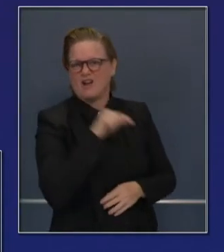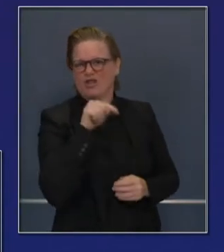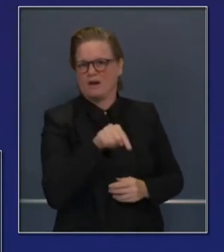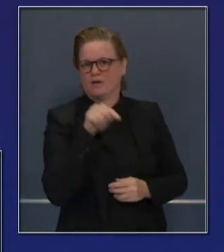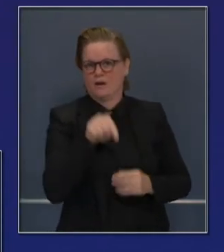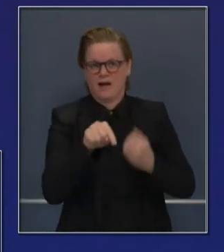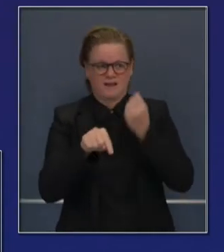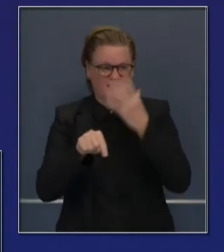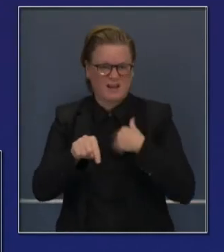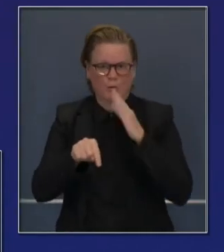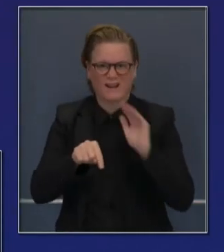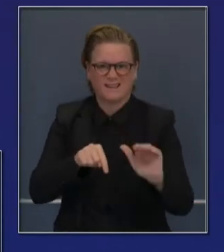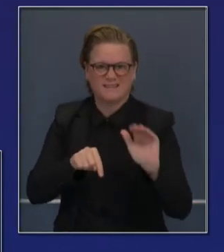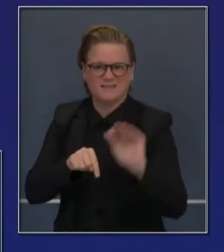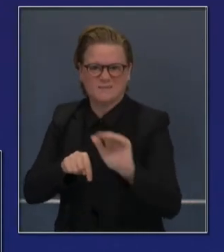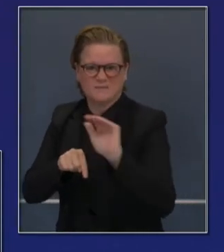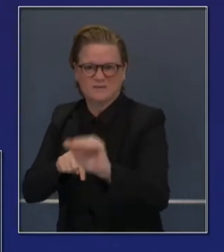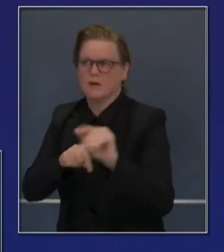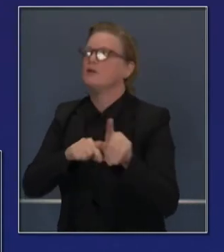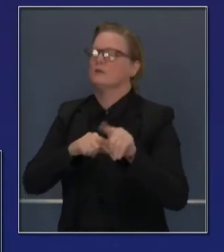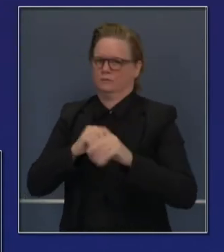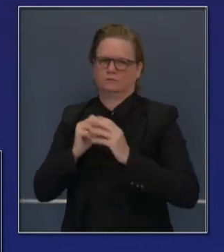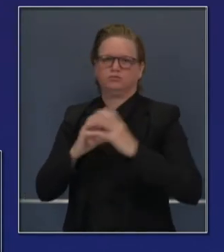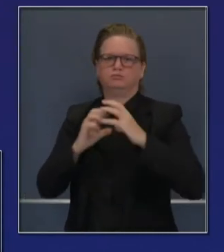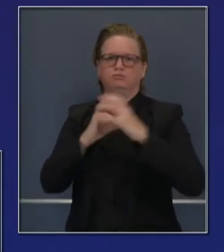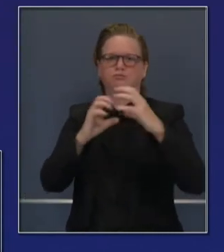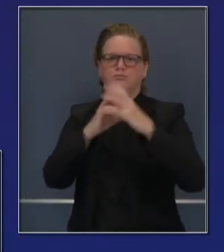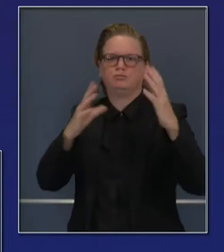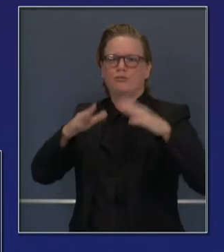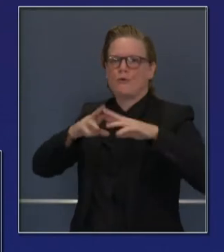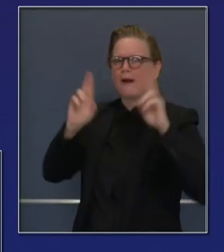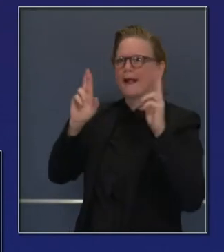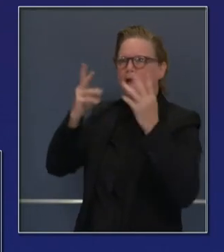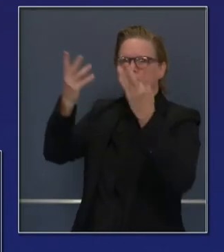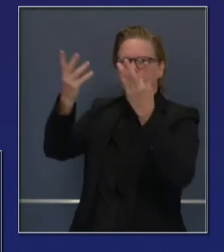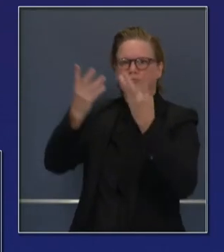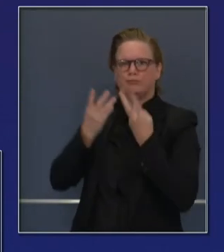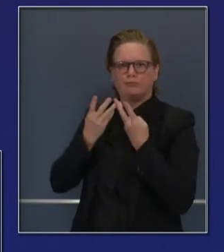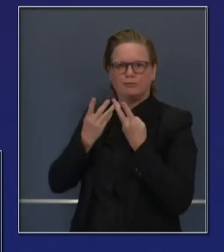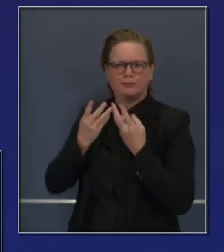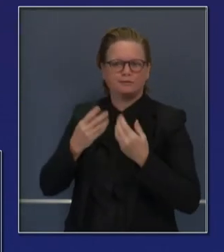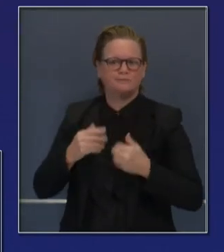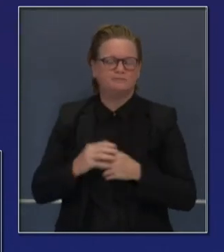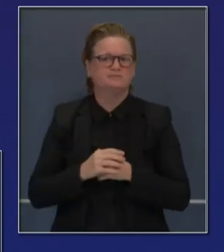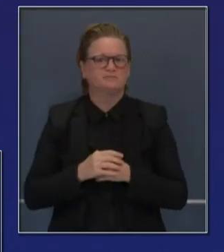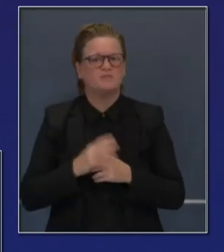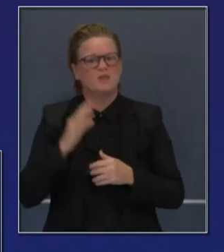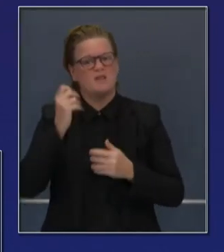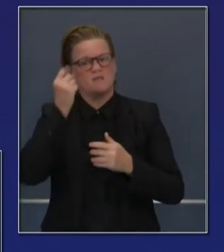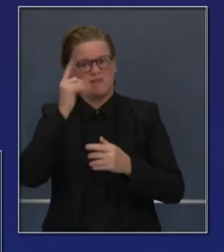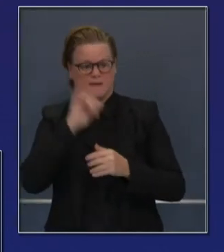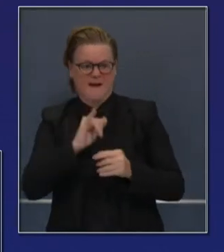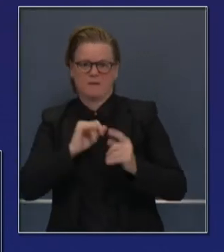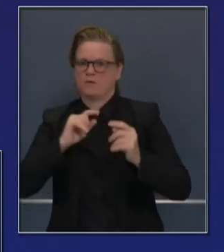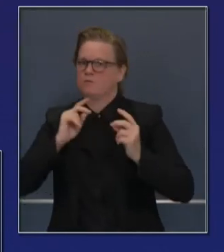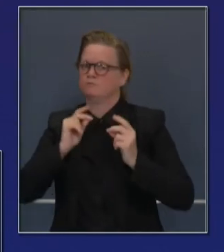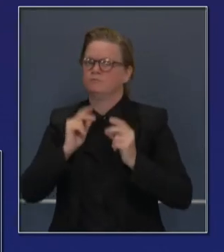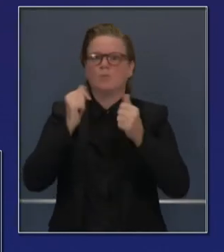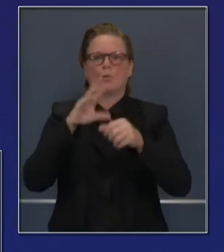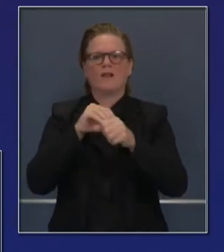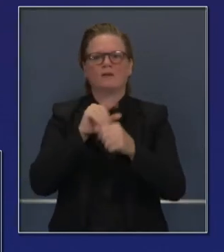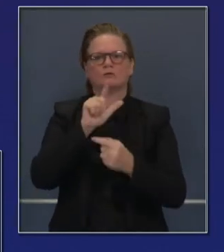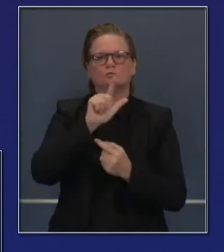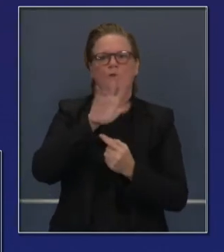weeks. There's a reason, and that is based upon these projections and these trend lines, are likely to